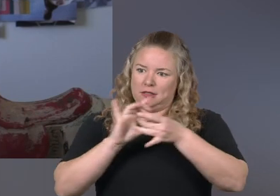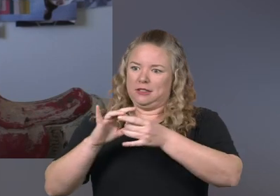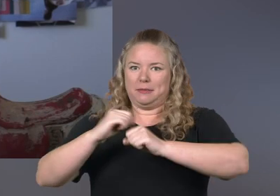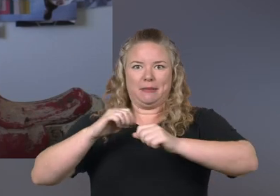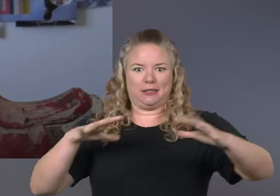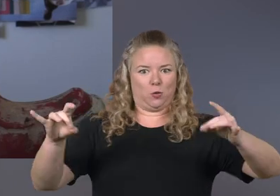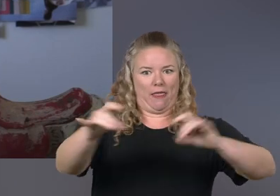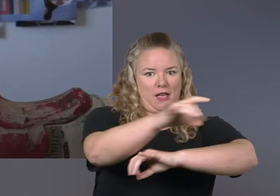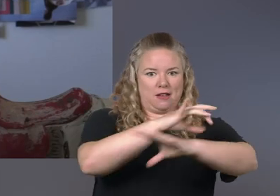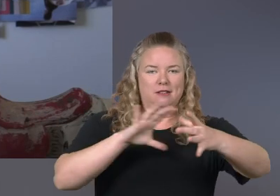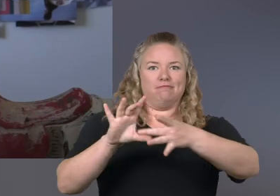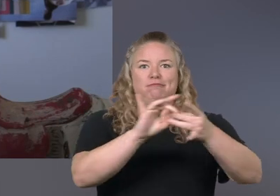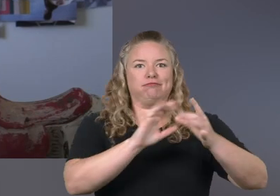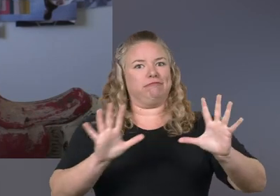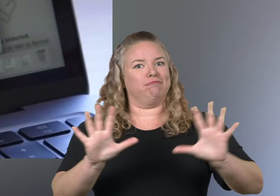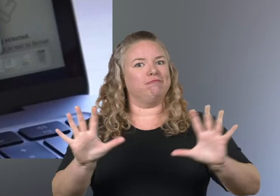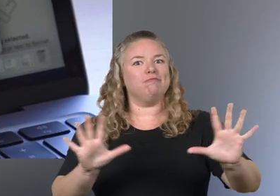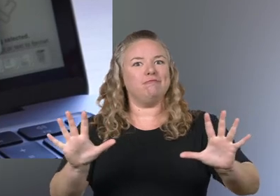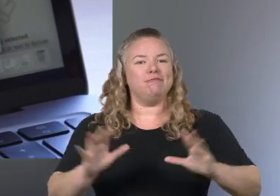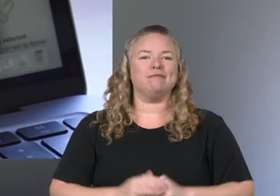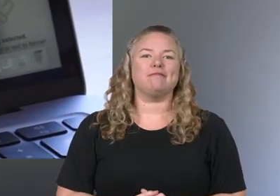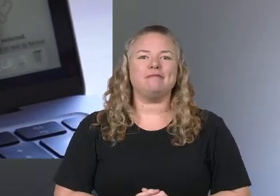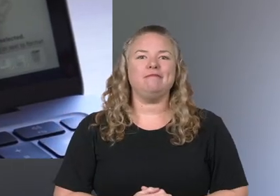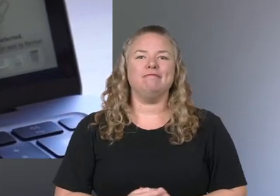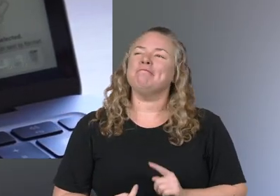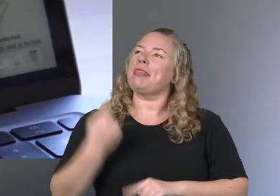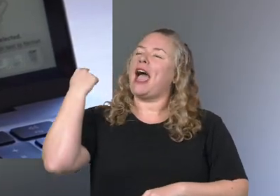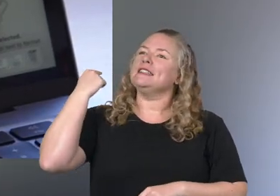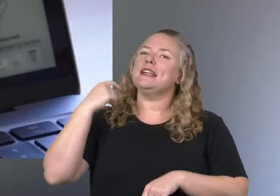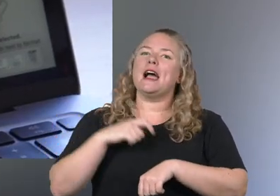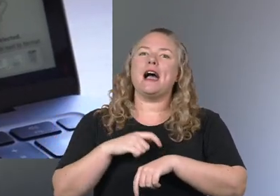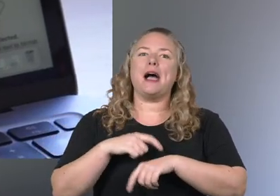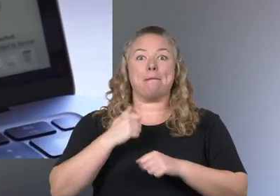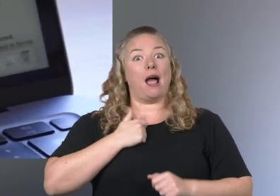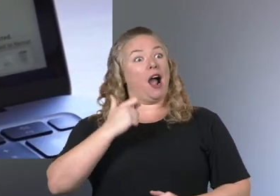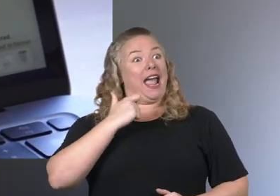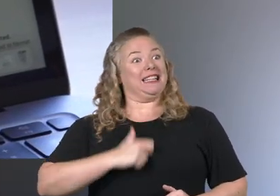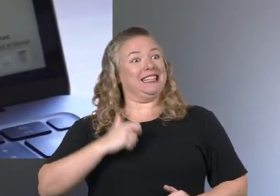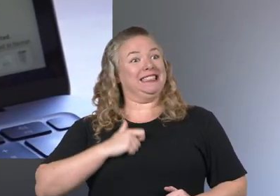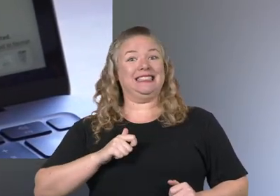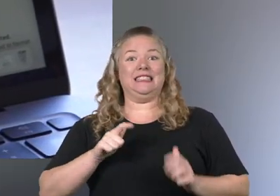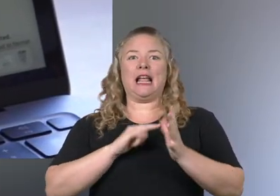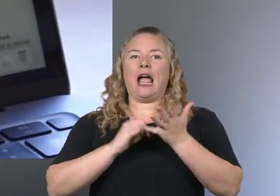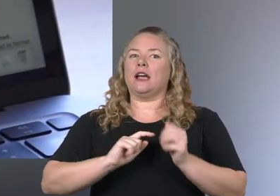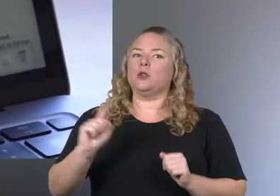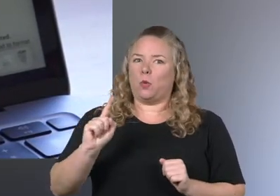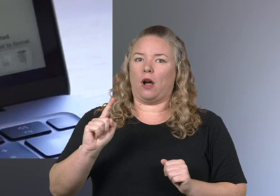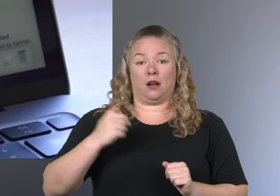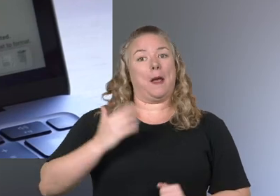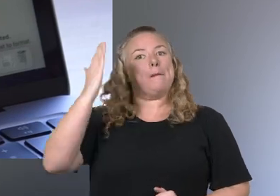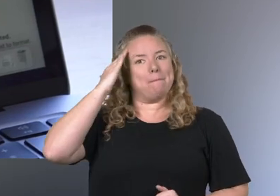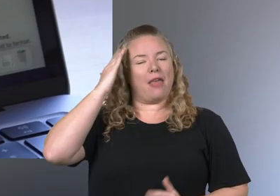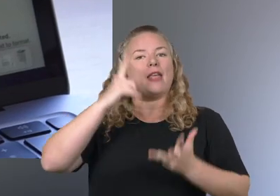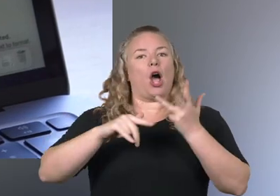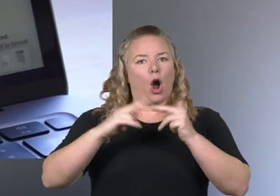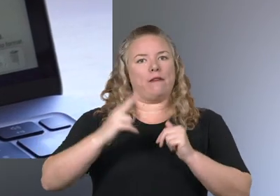spaces were held together by Twitter and Facebook. And at that point, my identity really was as a mother